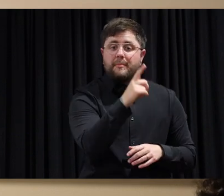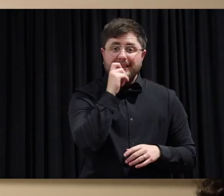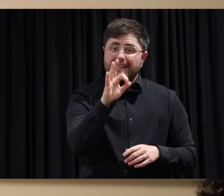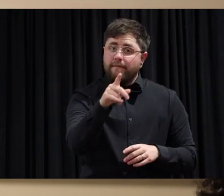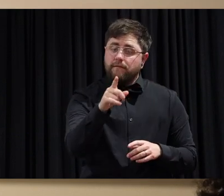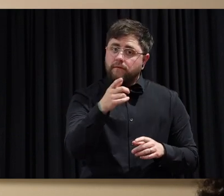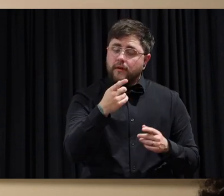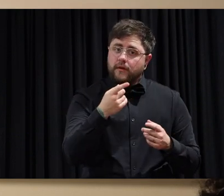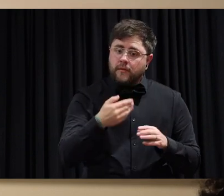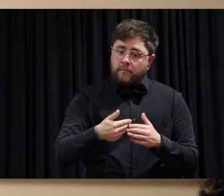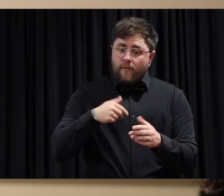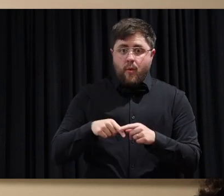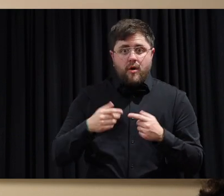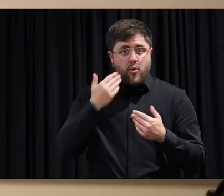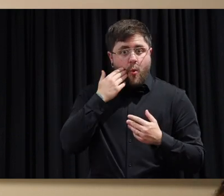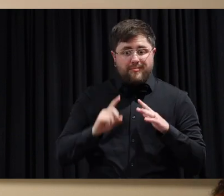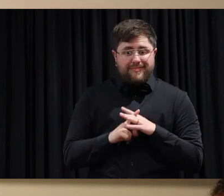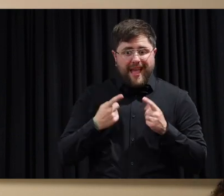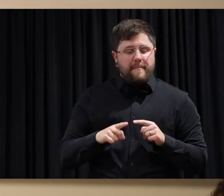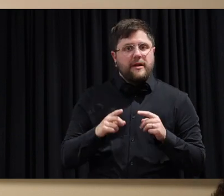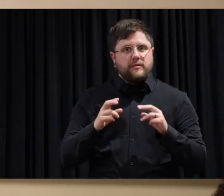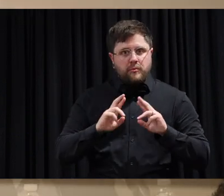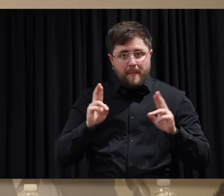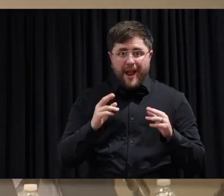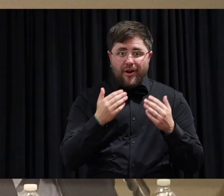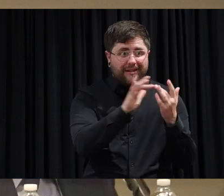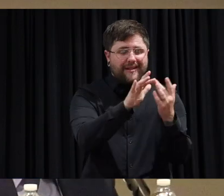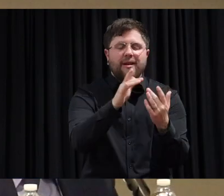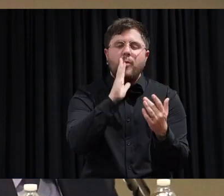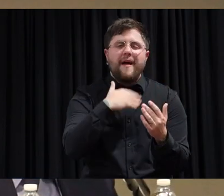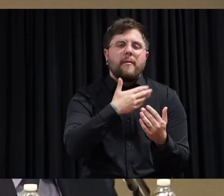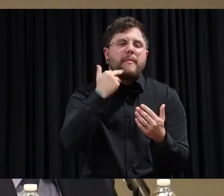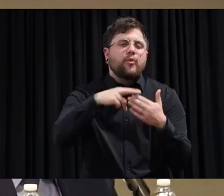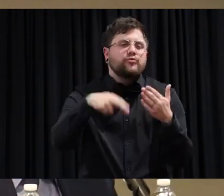it, the earlier you start taking the right steps, the better the outcome is going to be.